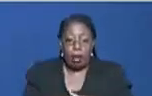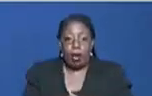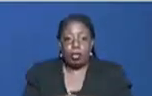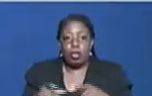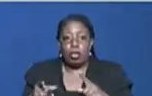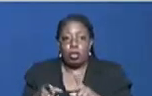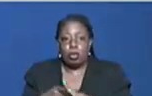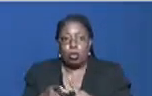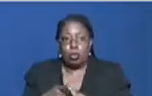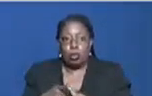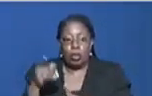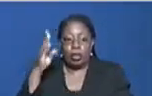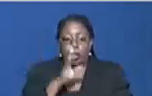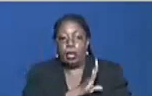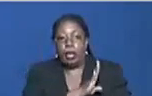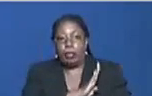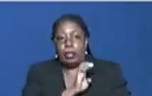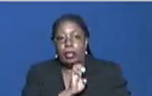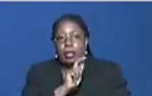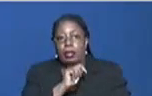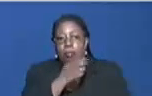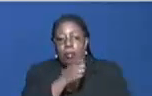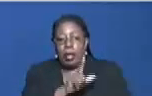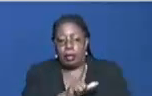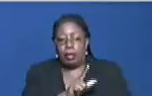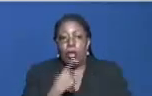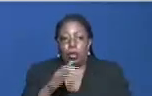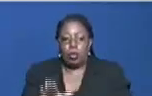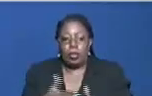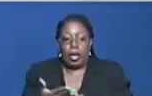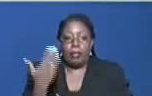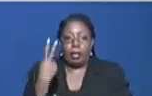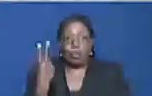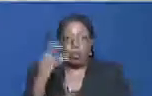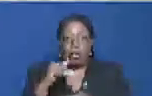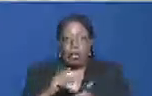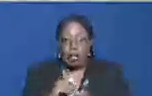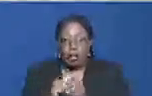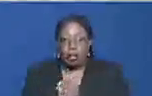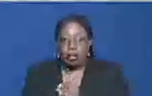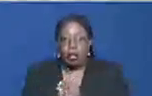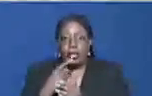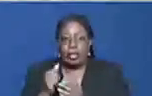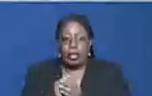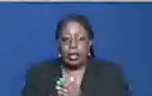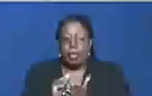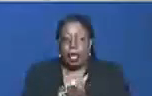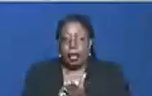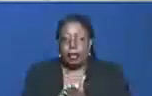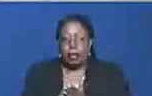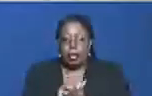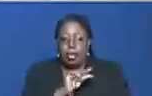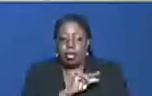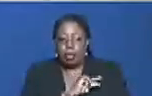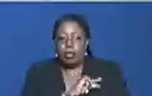minister Peter Bethel, who died back in 2000, claiming that because Gibson is a member of the opposing Free National